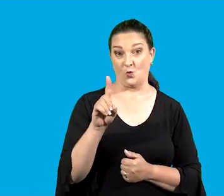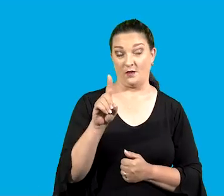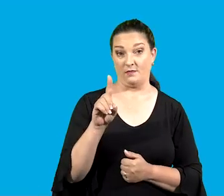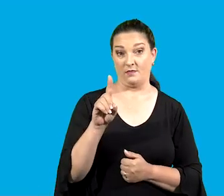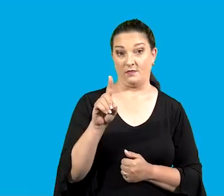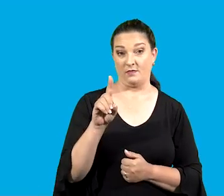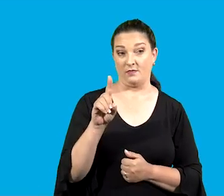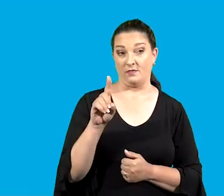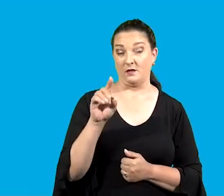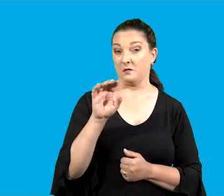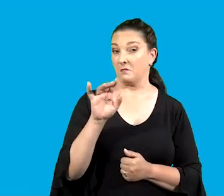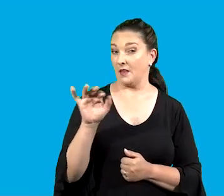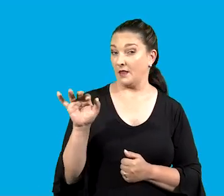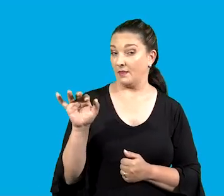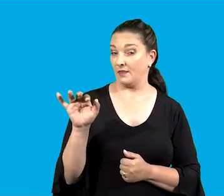1 million